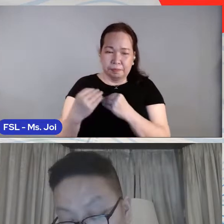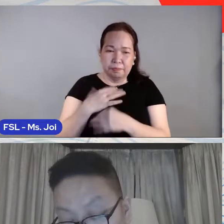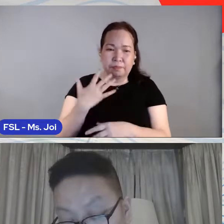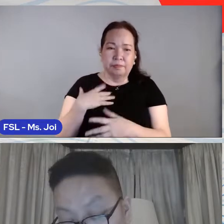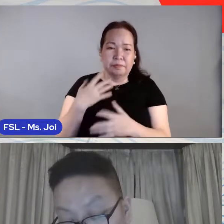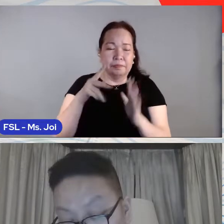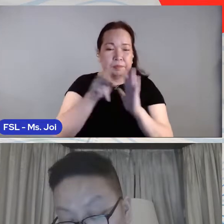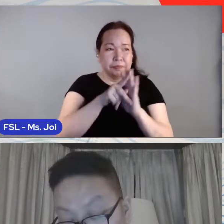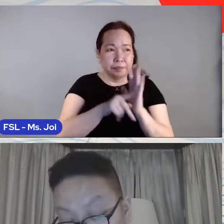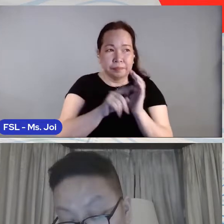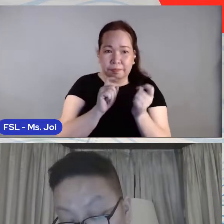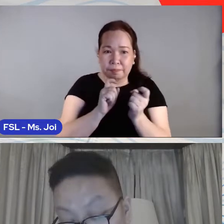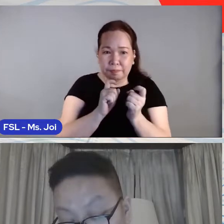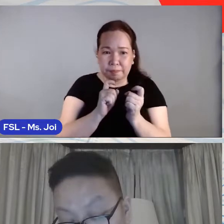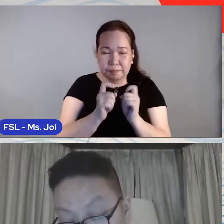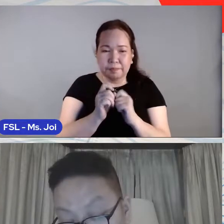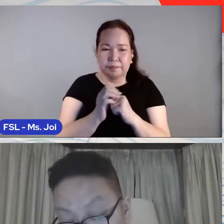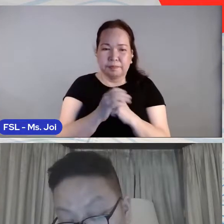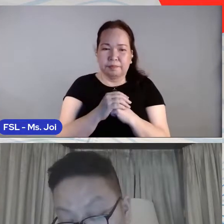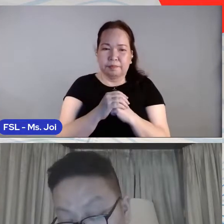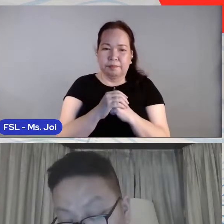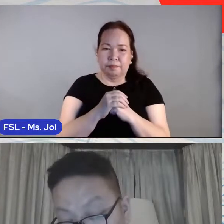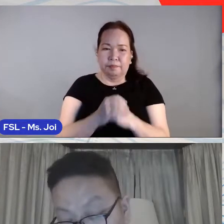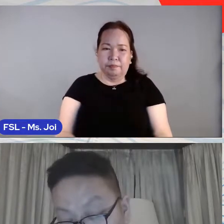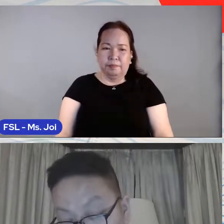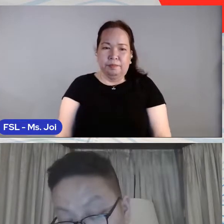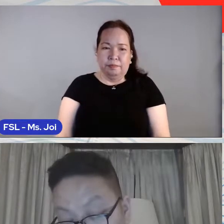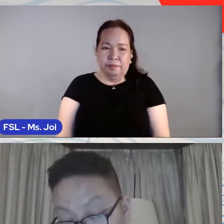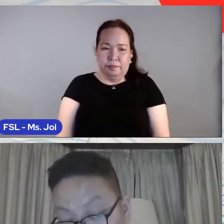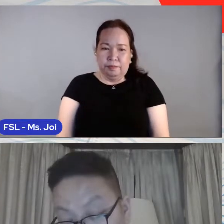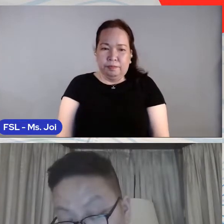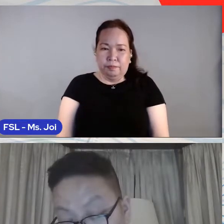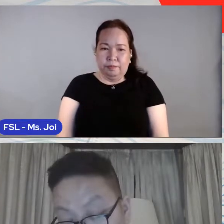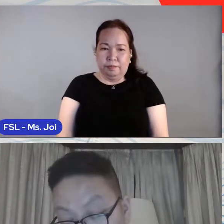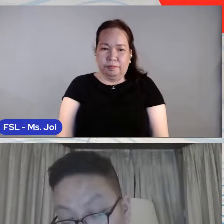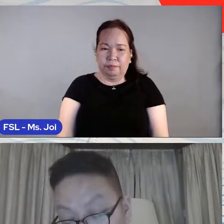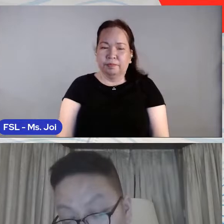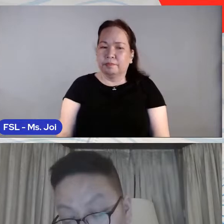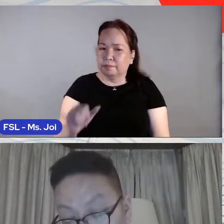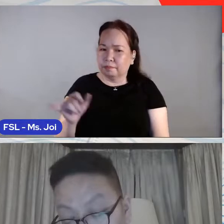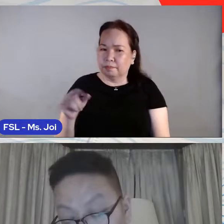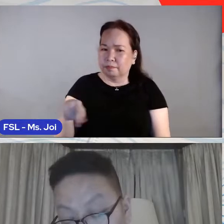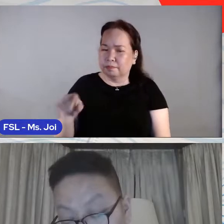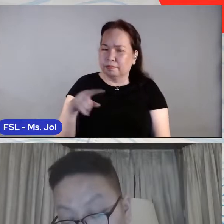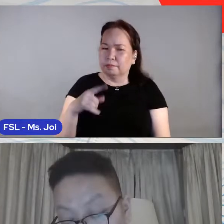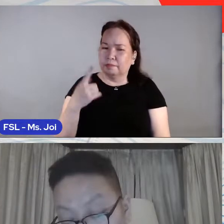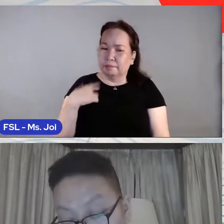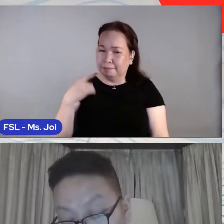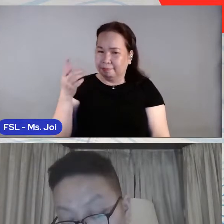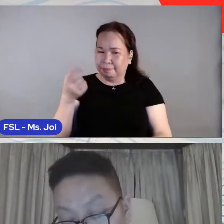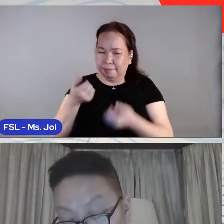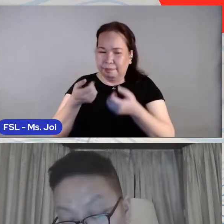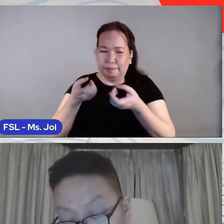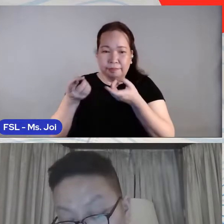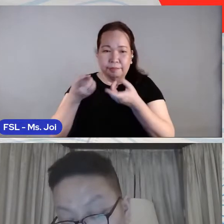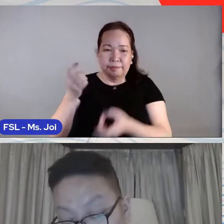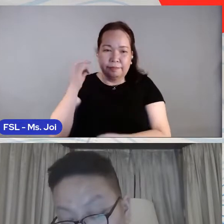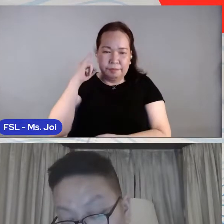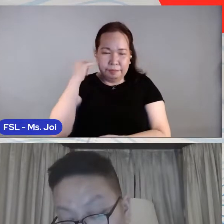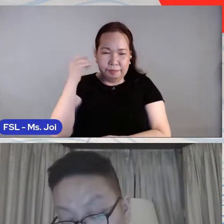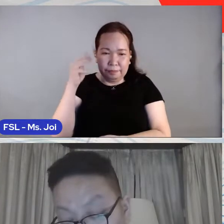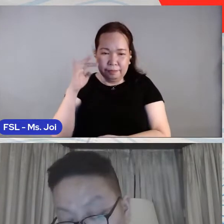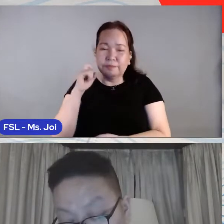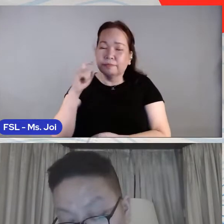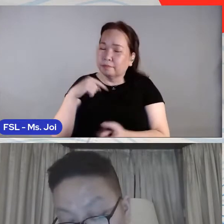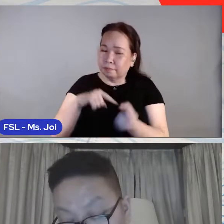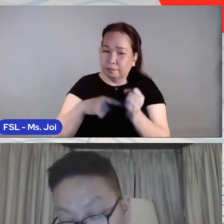It won't affect system design, sabi nga ni Sir James. So, simula ngayon pa lang, ang expectation ko ay